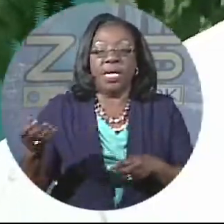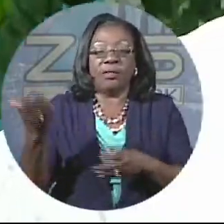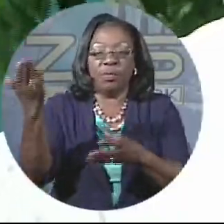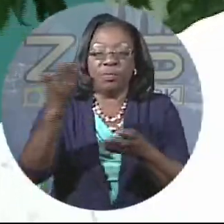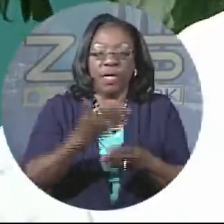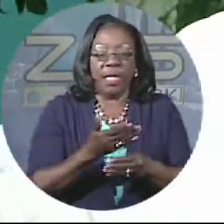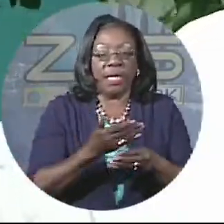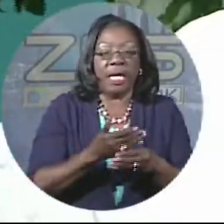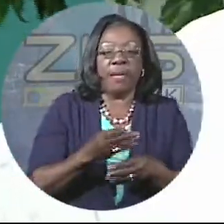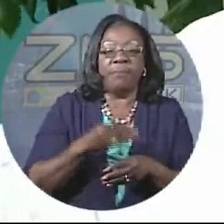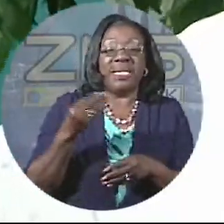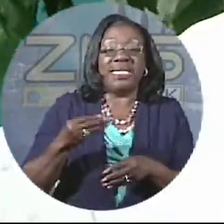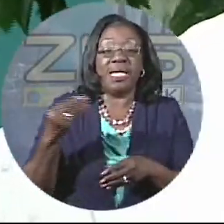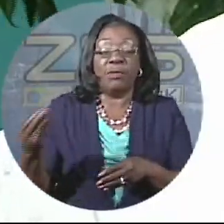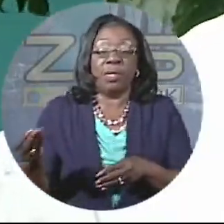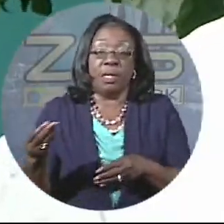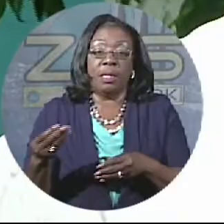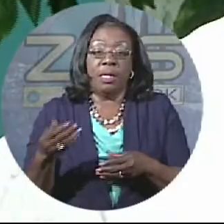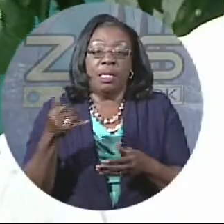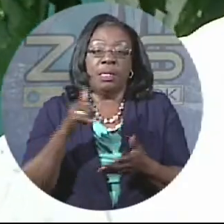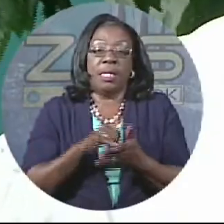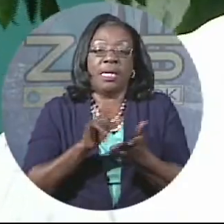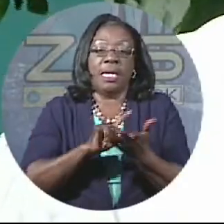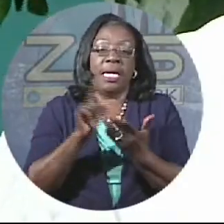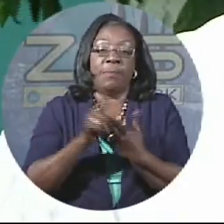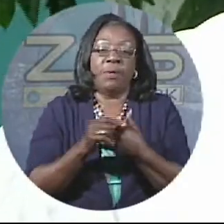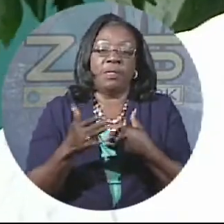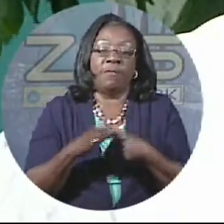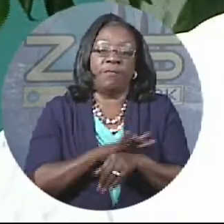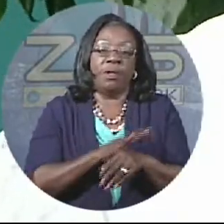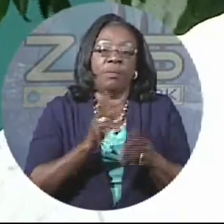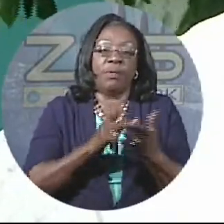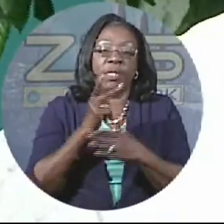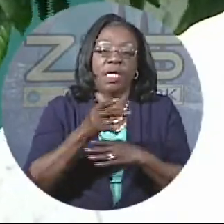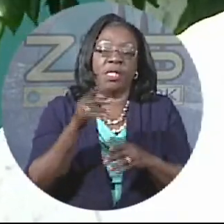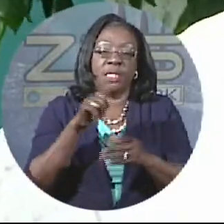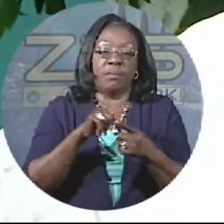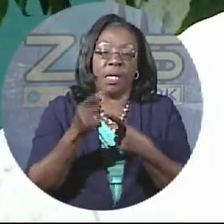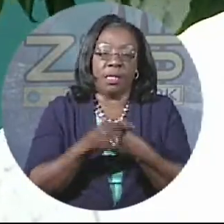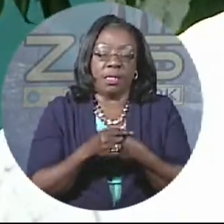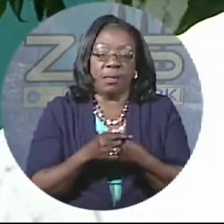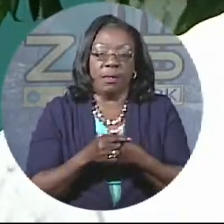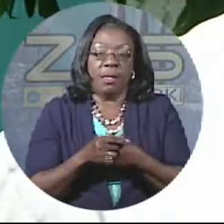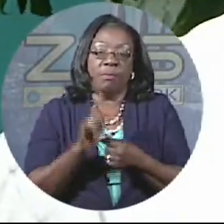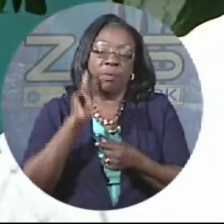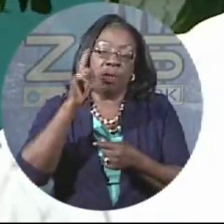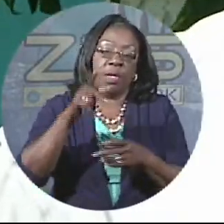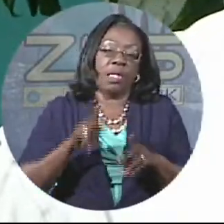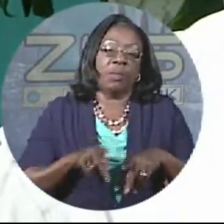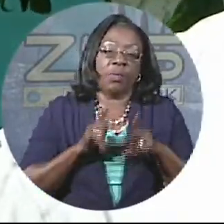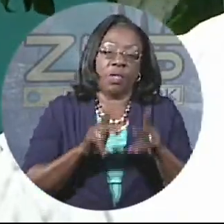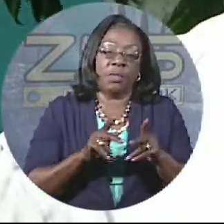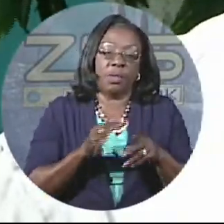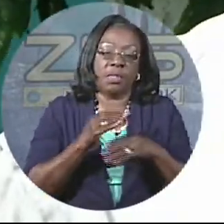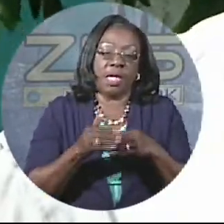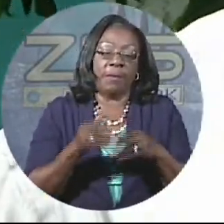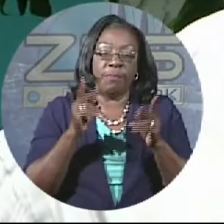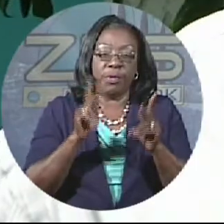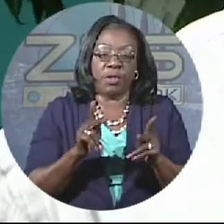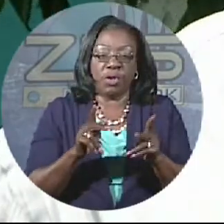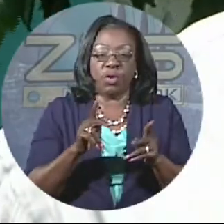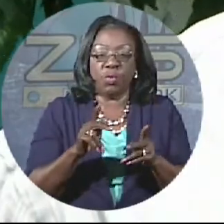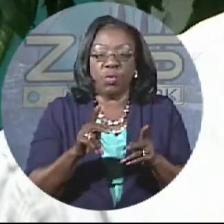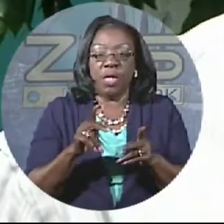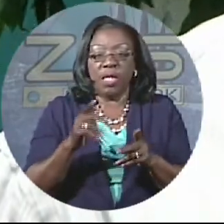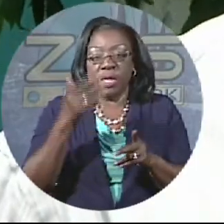X amount of materials that April is the full production month. But, you know, in marketing, I look at the positive side. Persons who didn't